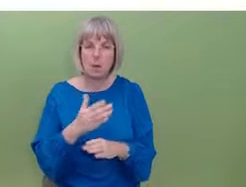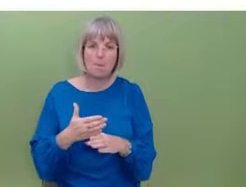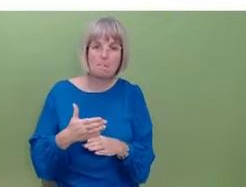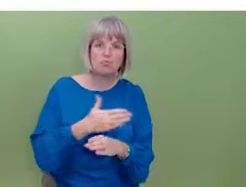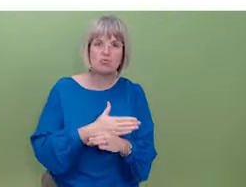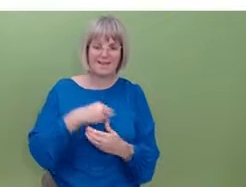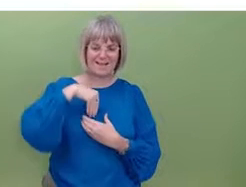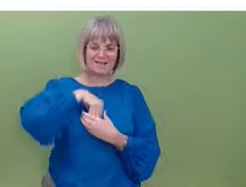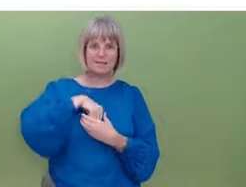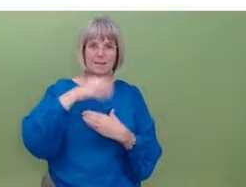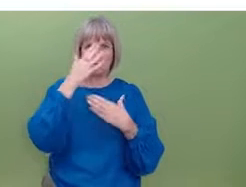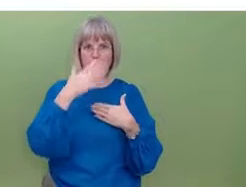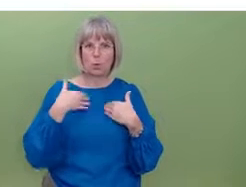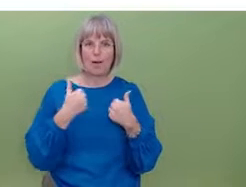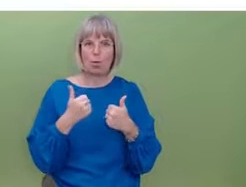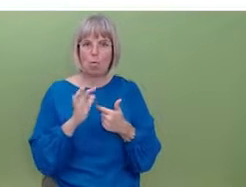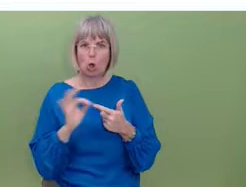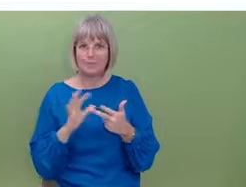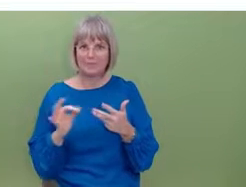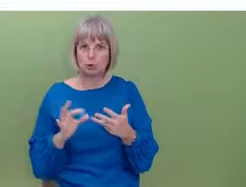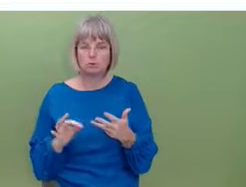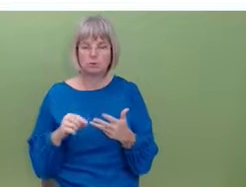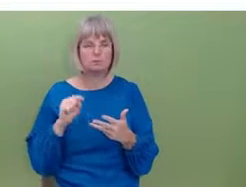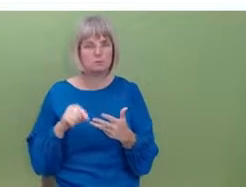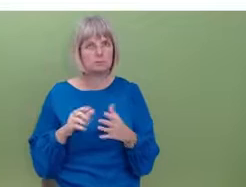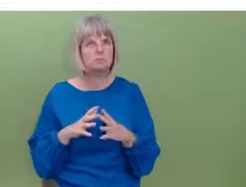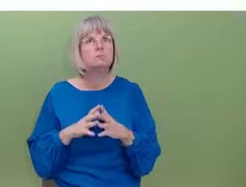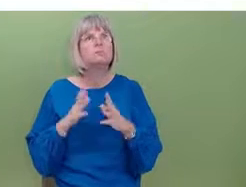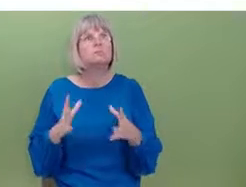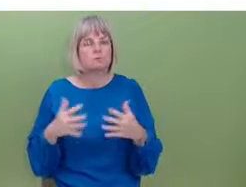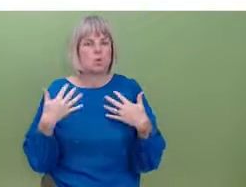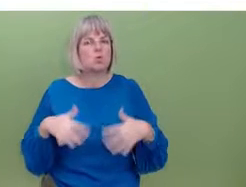conditions are enormously important.